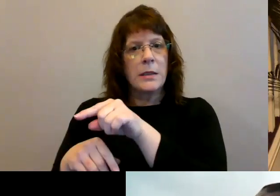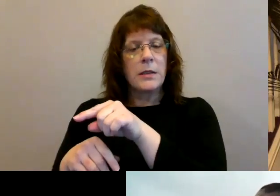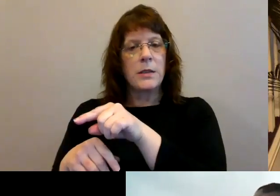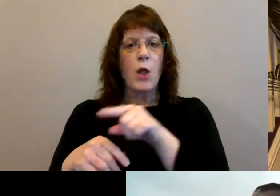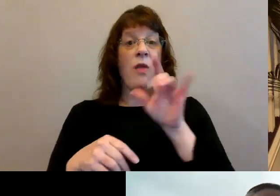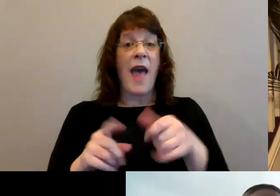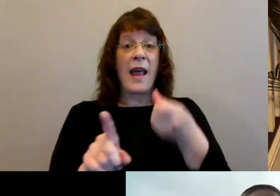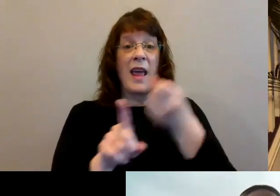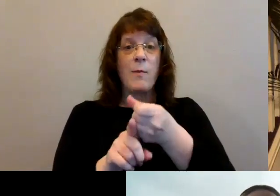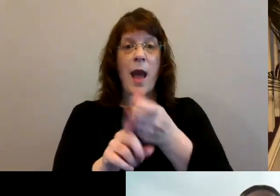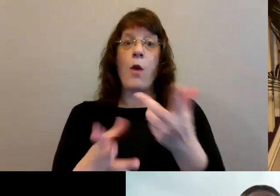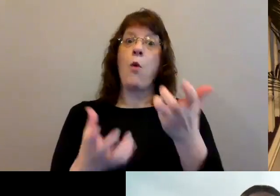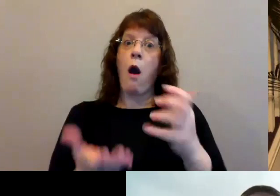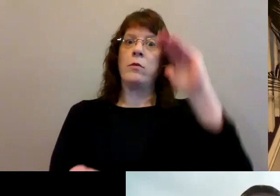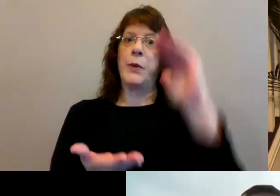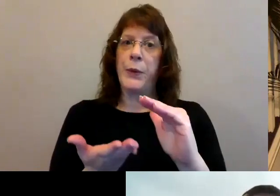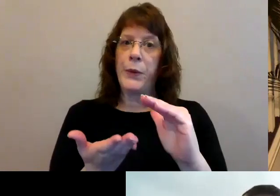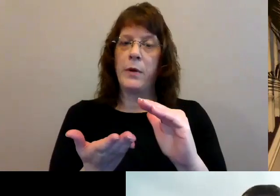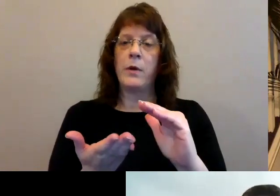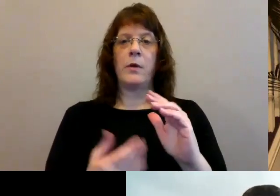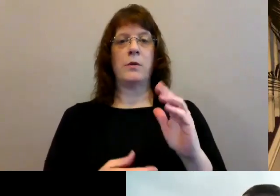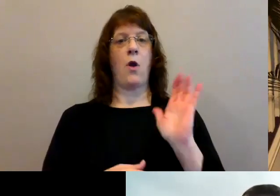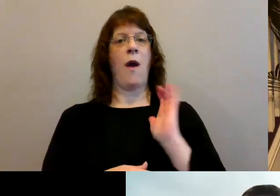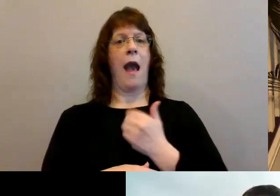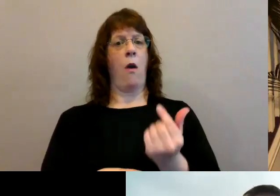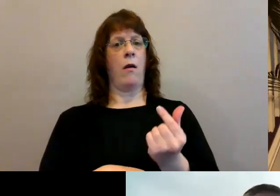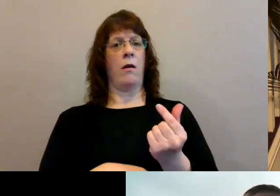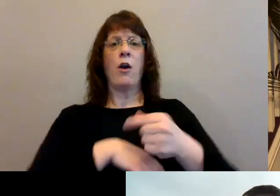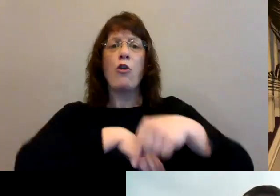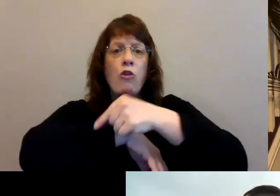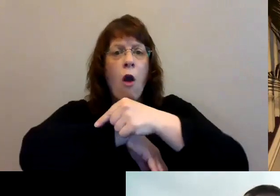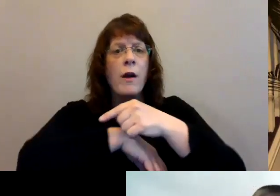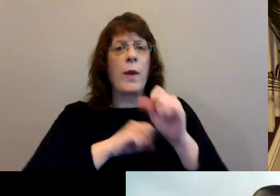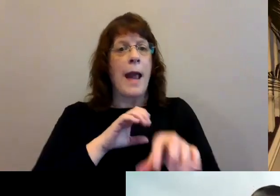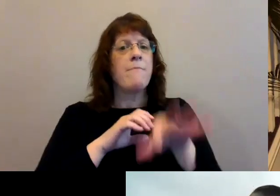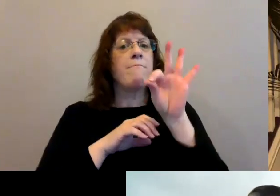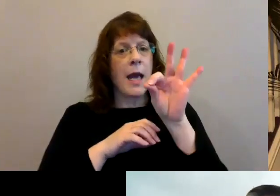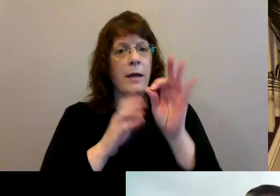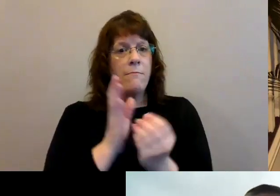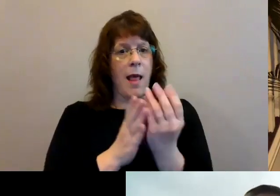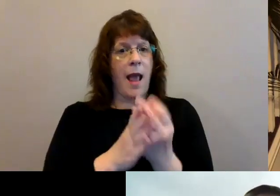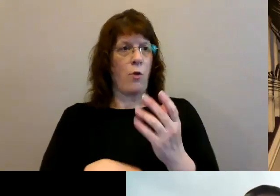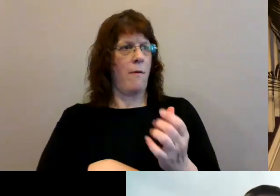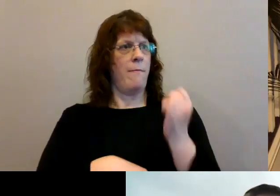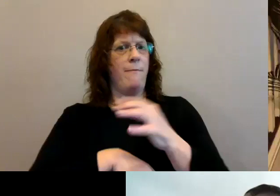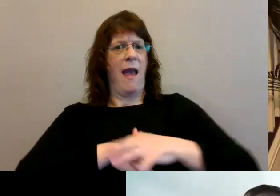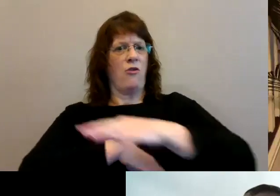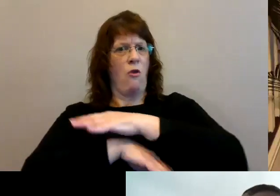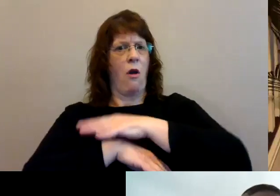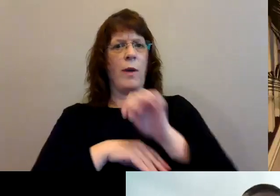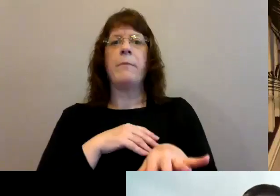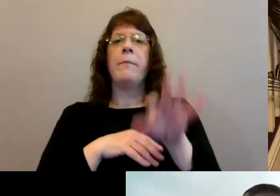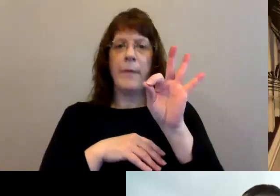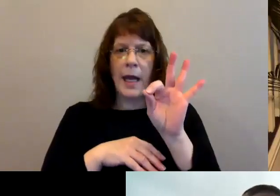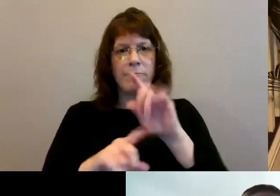that impact. So in our gardens, we can actually select plants, or in our backyards, we can select plants